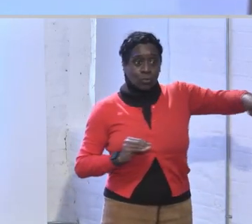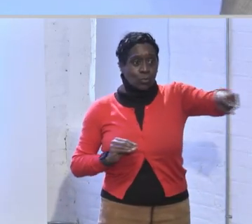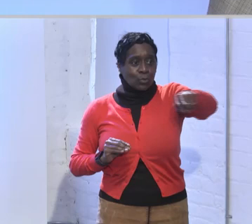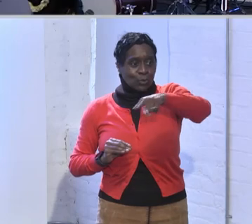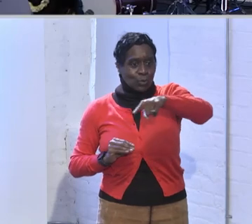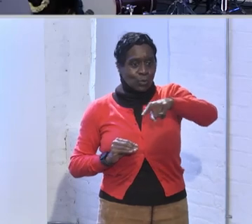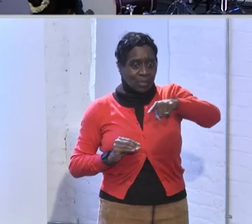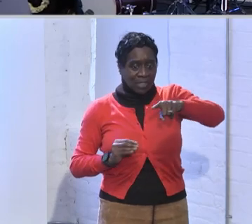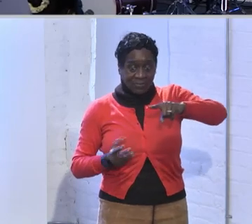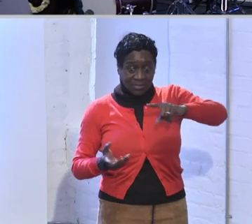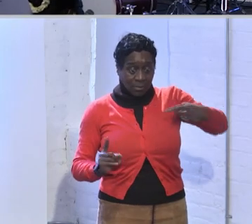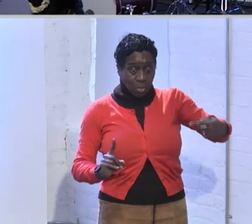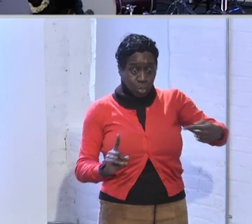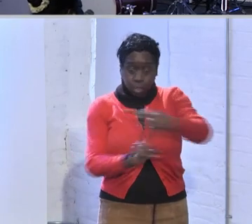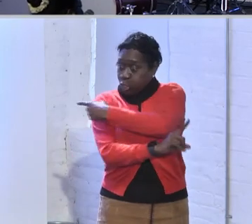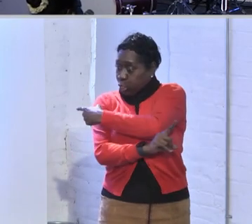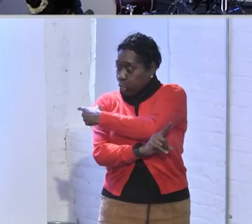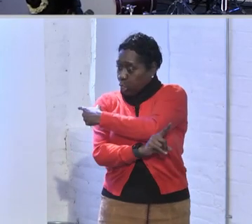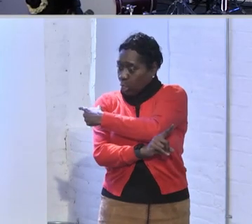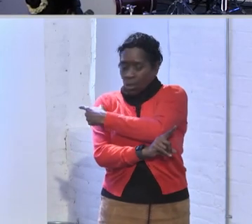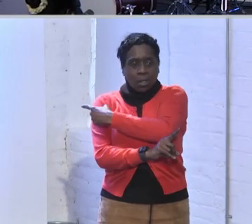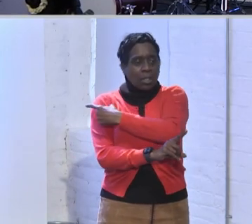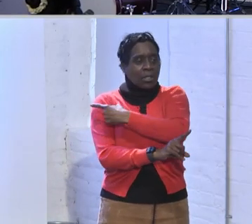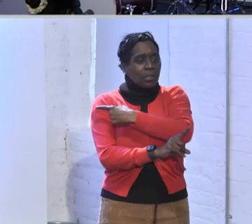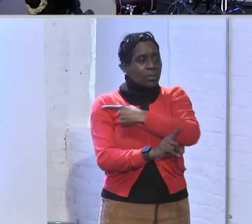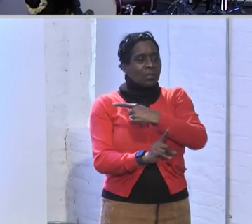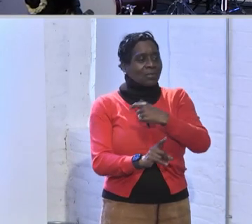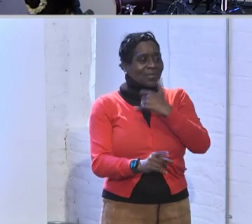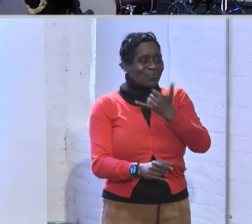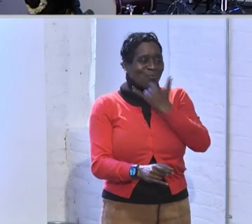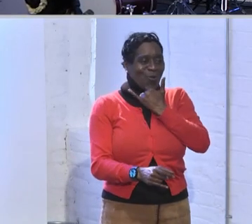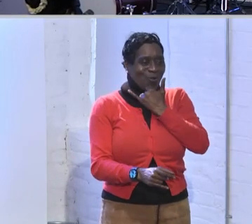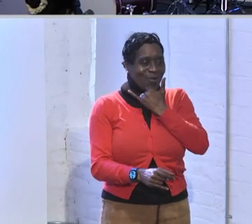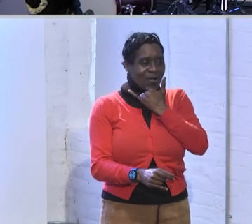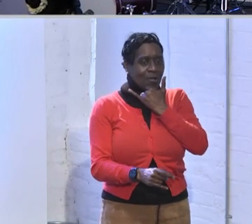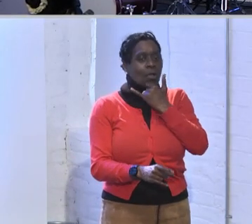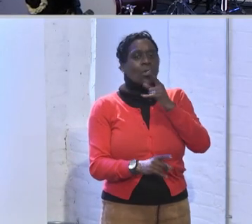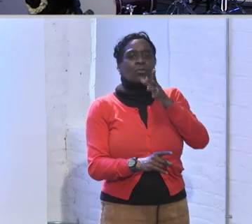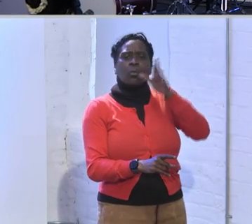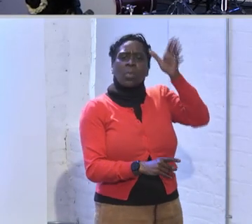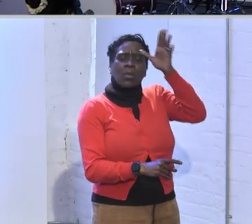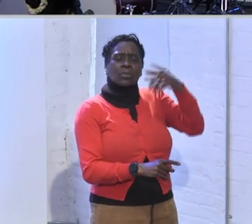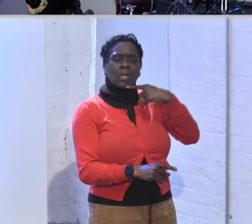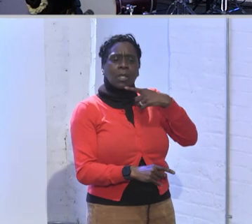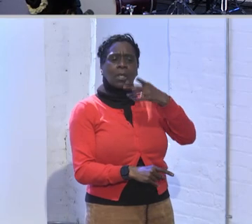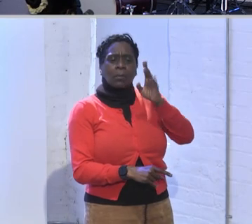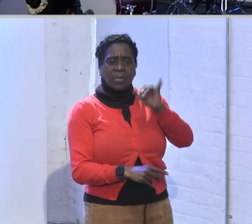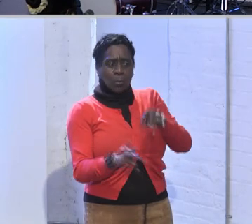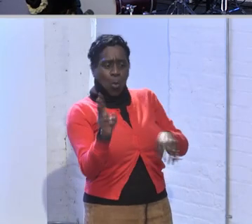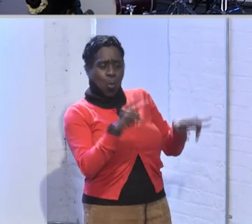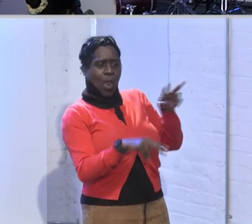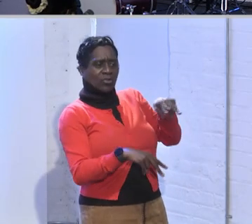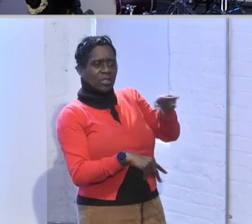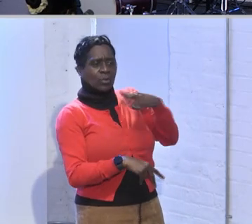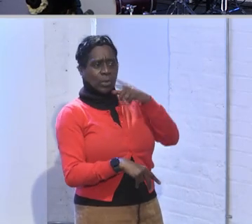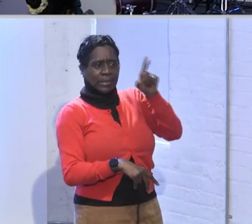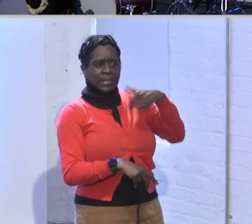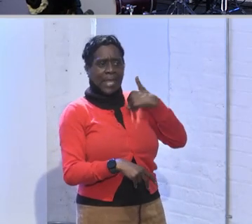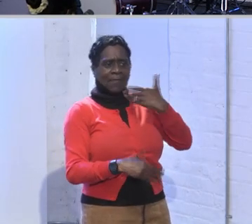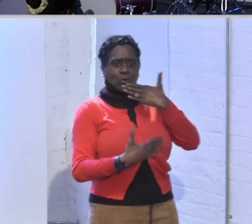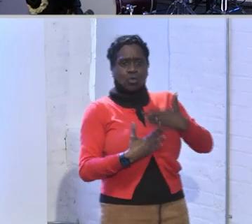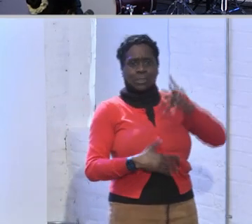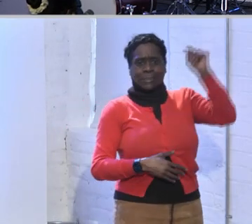of order, it can become externalism. So a mistake in parenting is if we were to simply say, hey, people are watching us and we need to have a